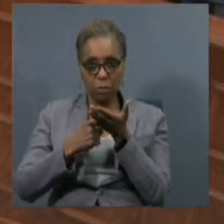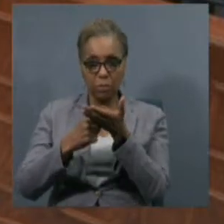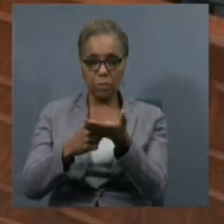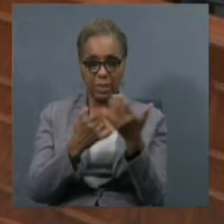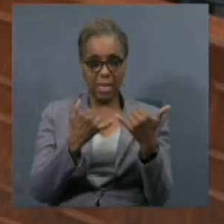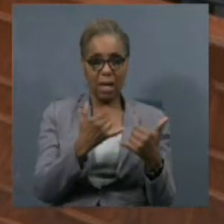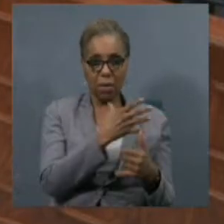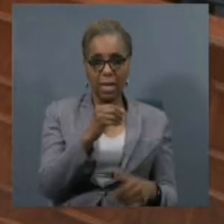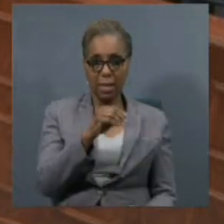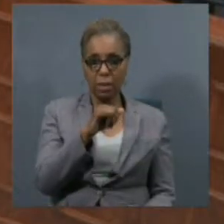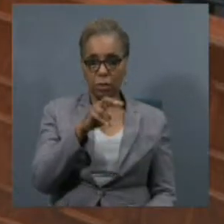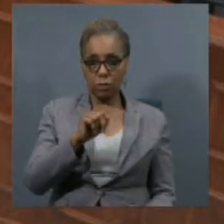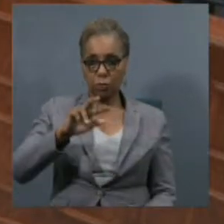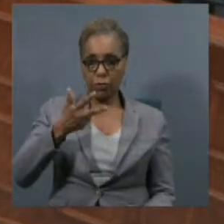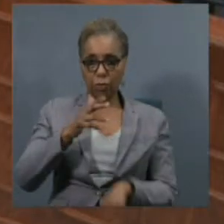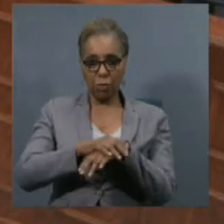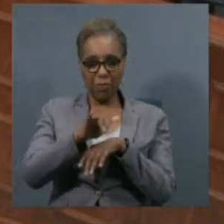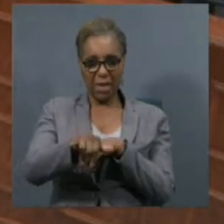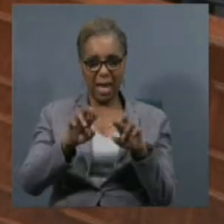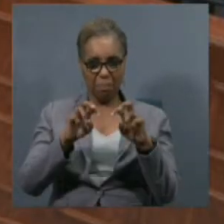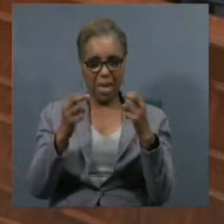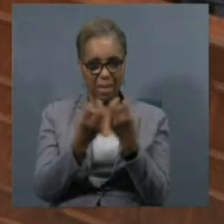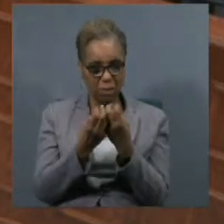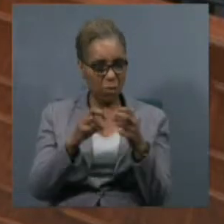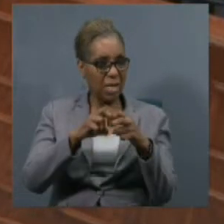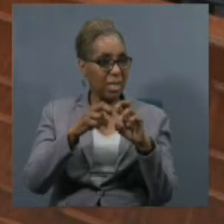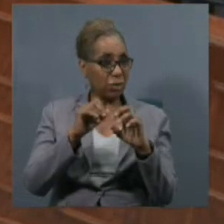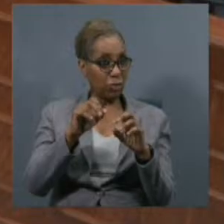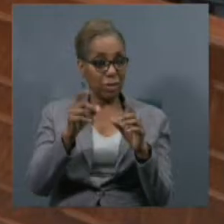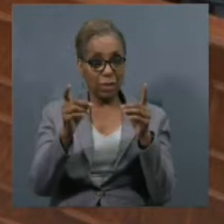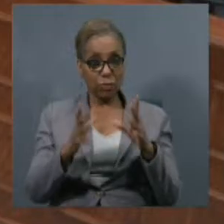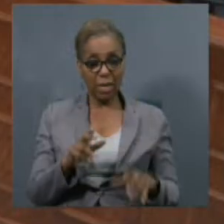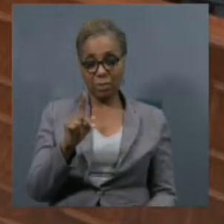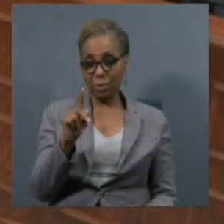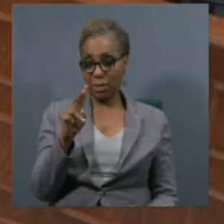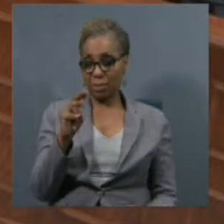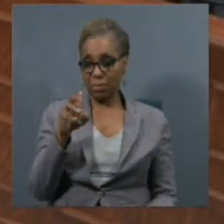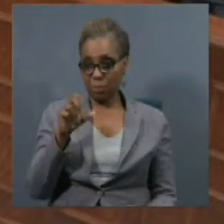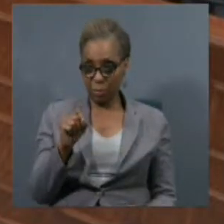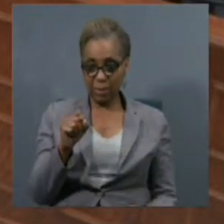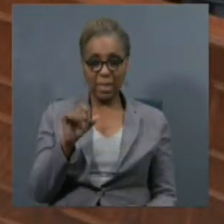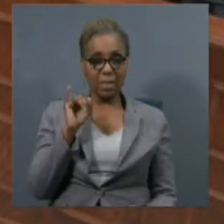panel issue, and I'm sure Director Capiris, if you have any questions, you'll